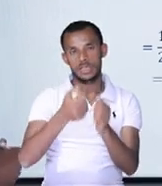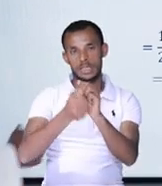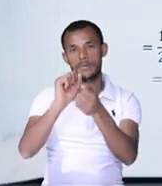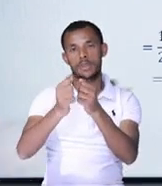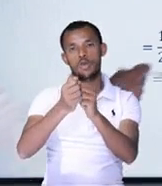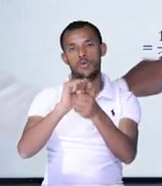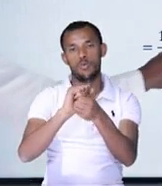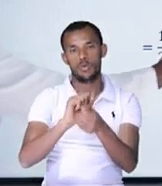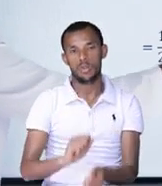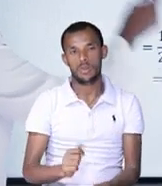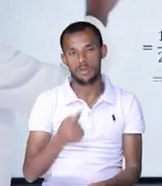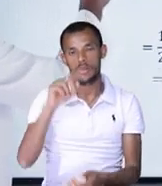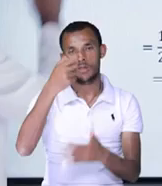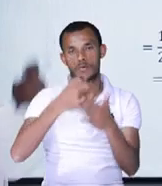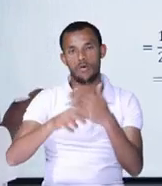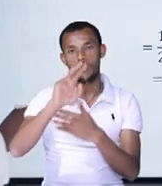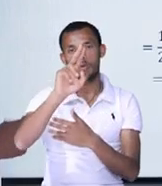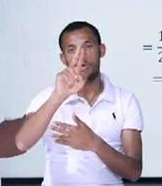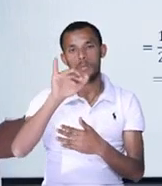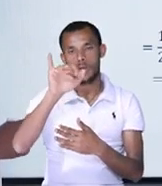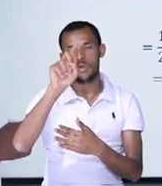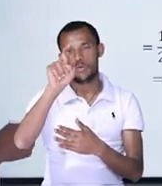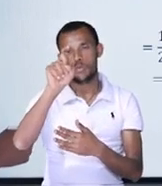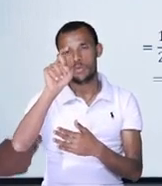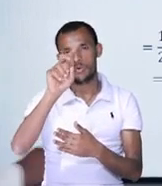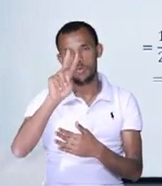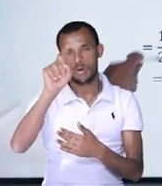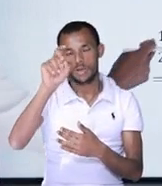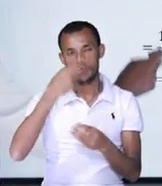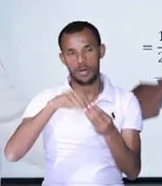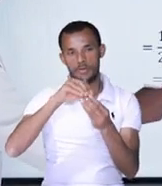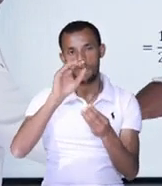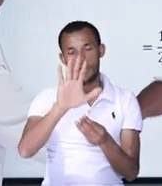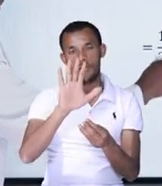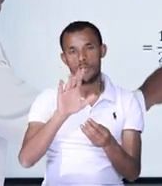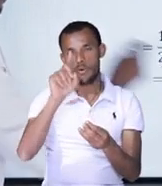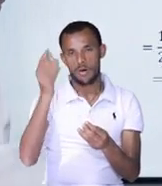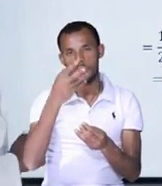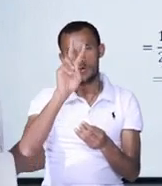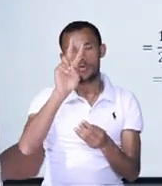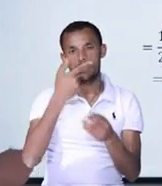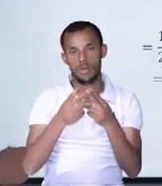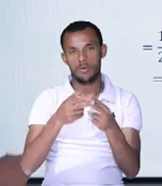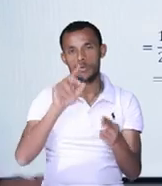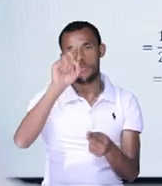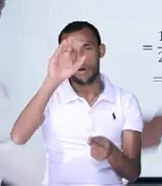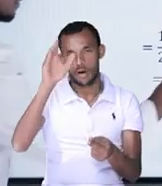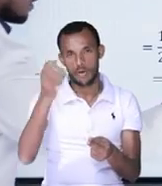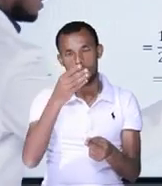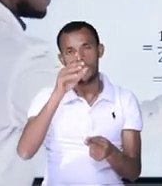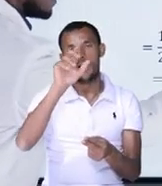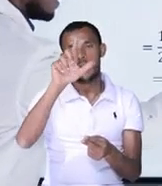Substituting the value of u by 2x plus 5, you'll have this one. It's 1 over 2 times 1 over ln